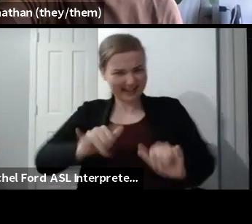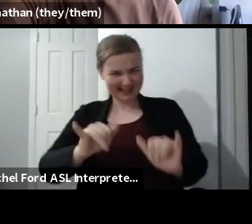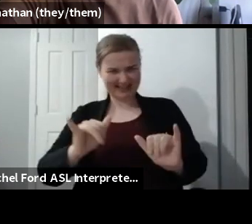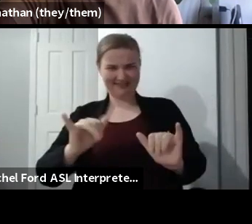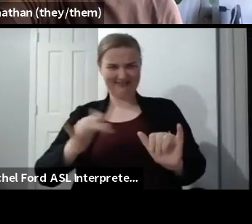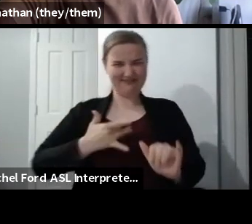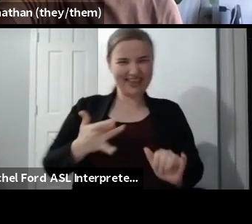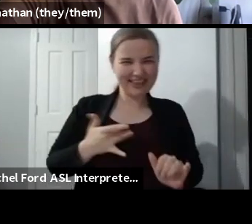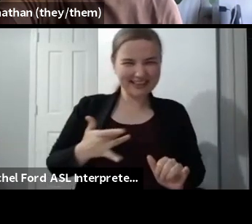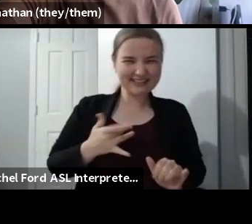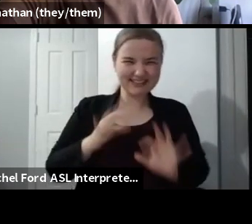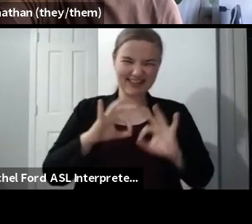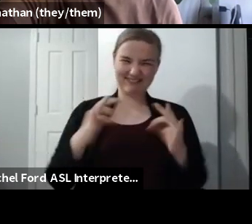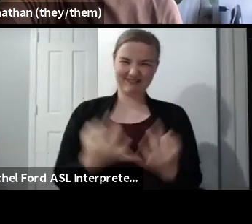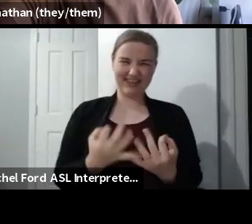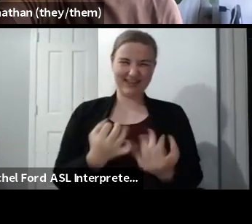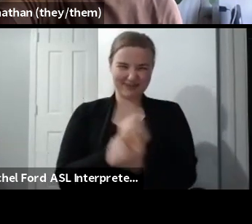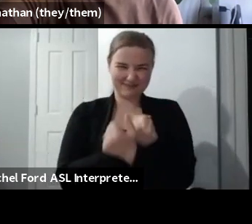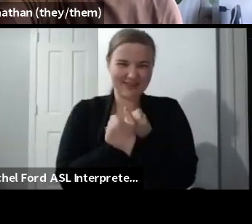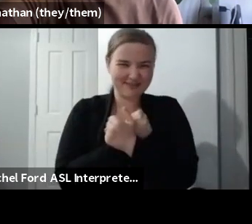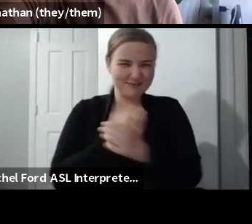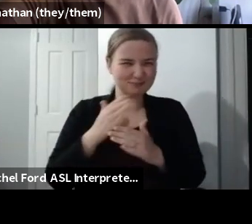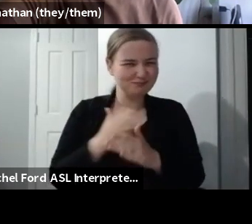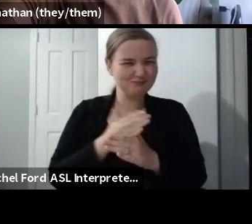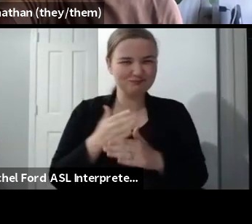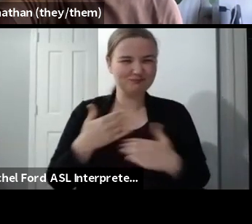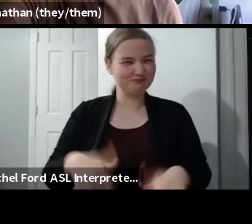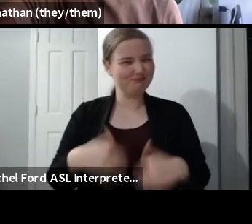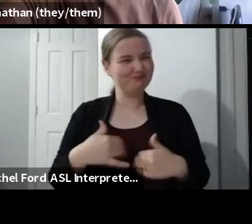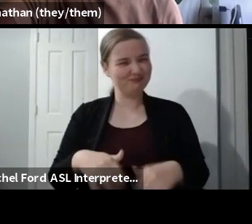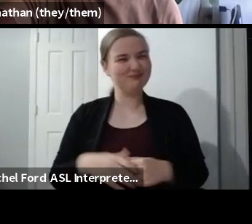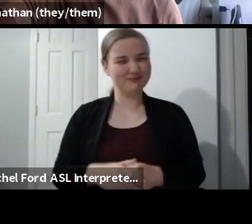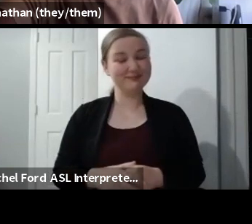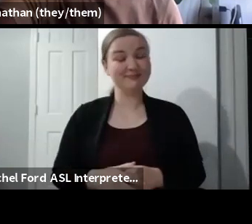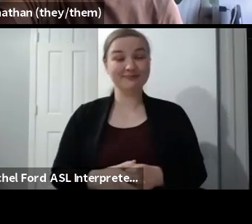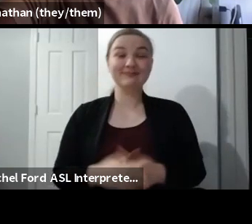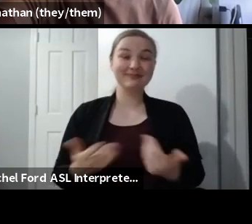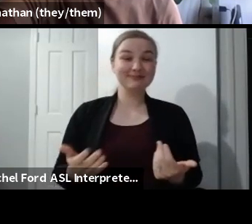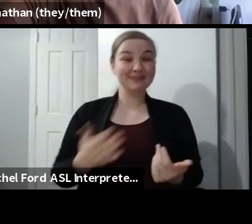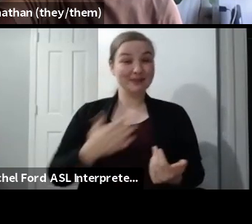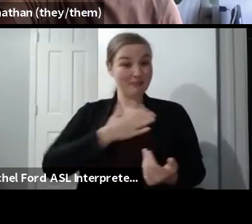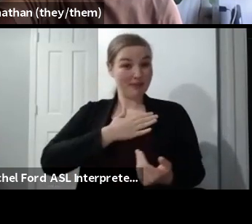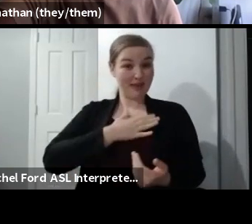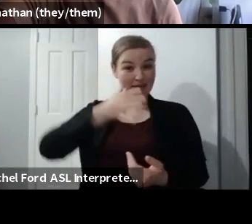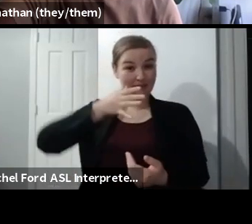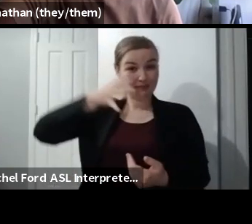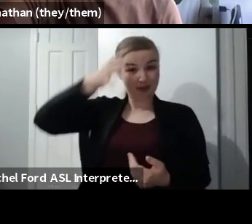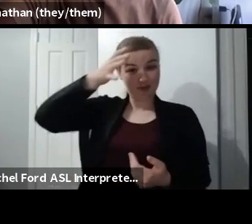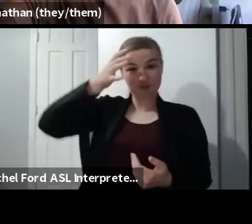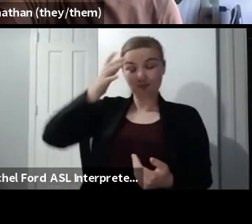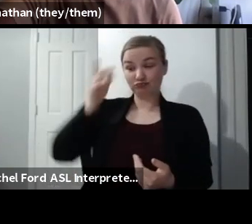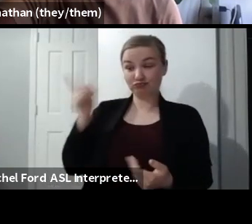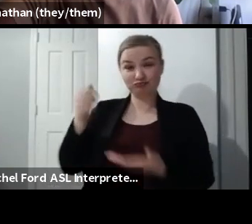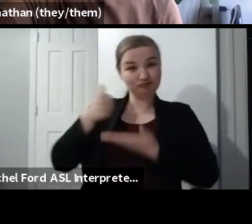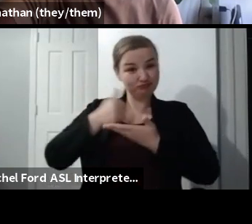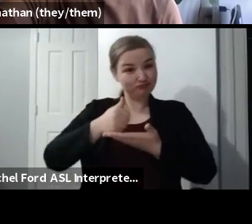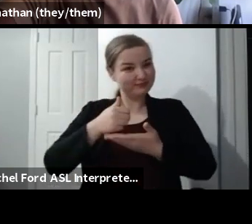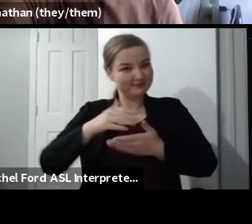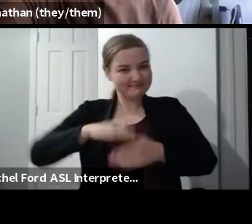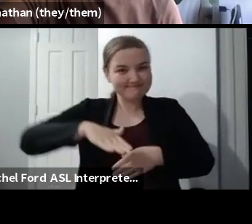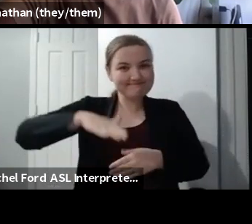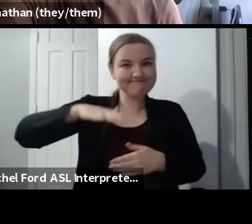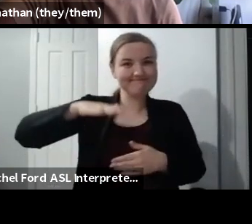it's like, it's something that, you know, for me, it's hard to say that, you know, my parents grew me, but at the same time, the